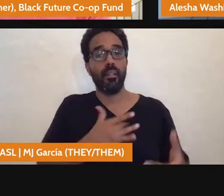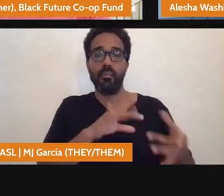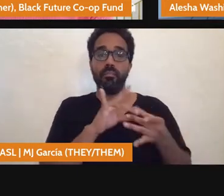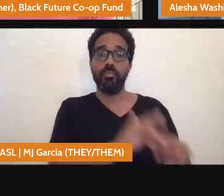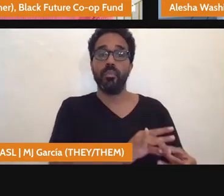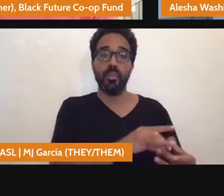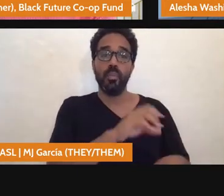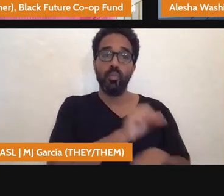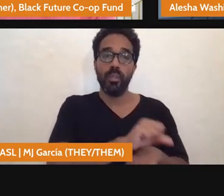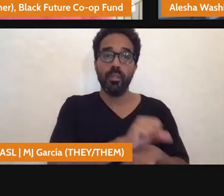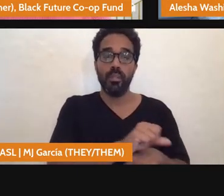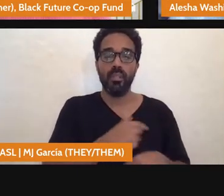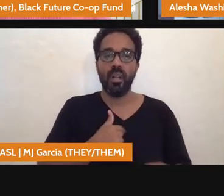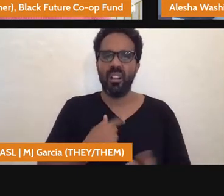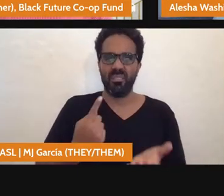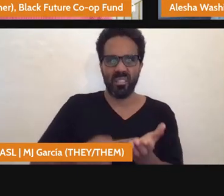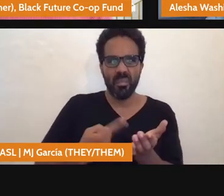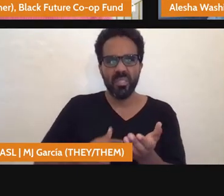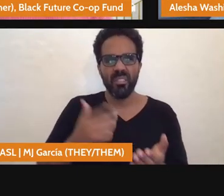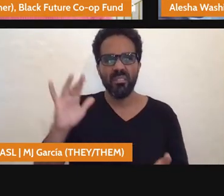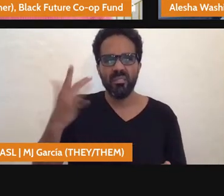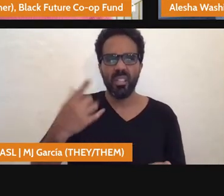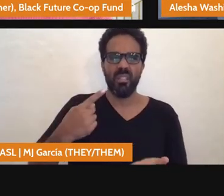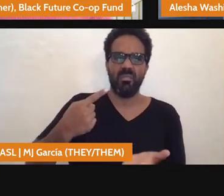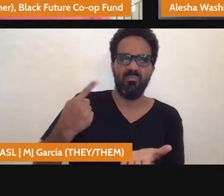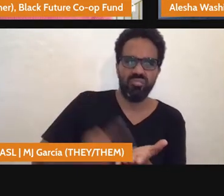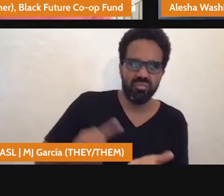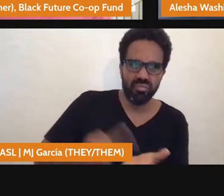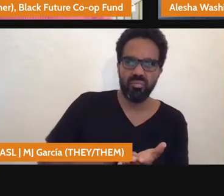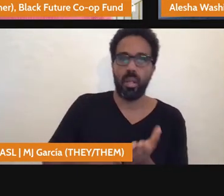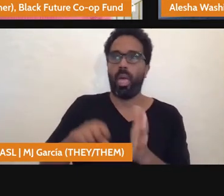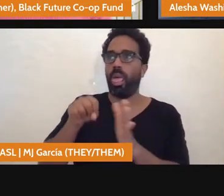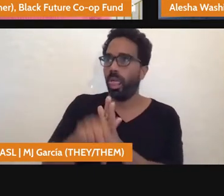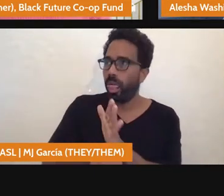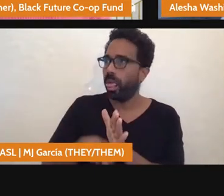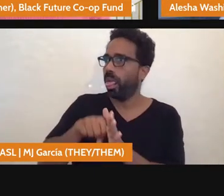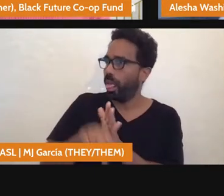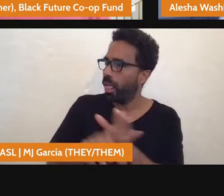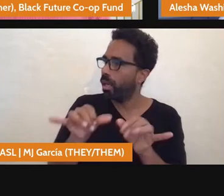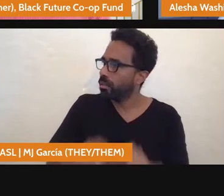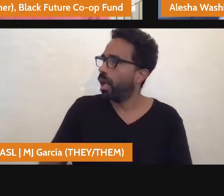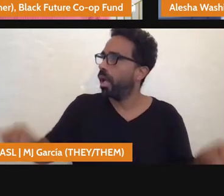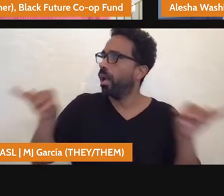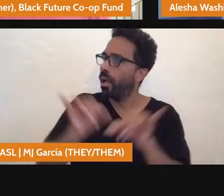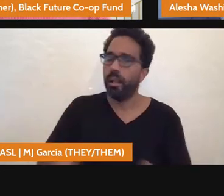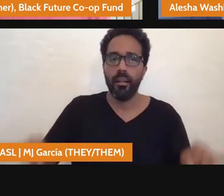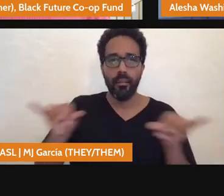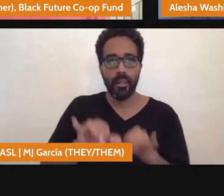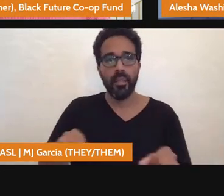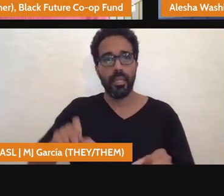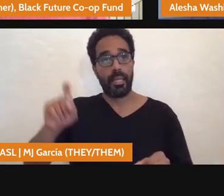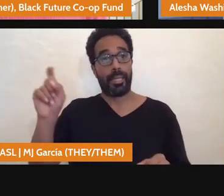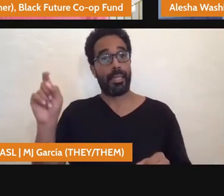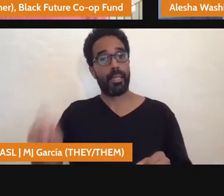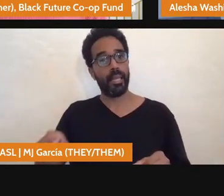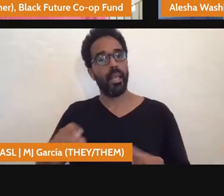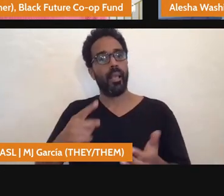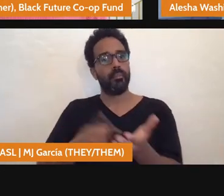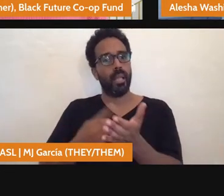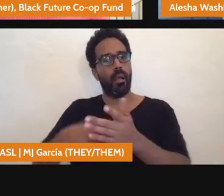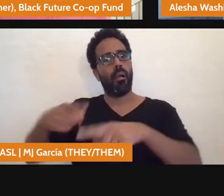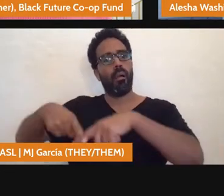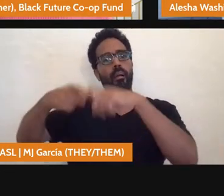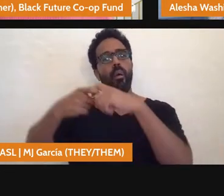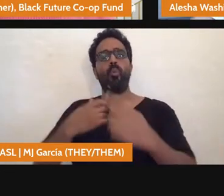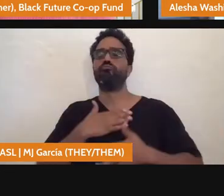about the budget. And I'm tired of talking about what fund holder did what. Like, we got to remember, we got to have that North Star and what drives us. So joy is that